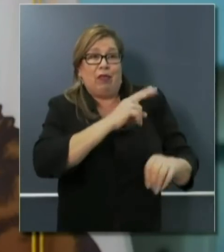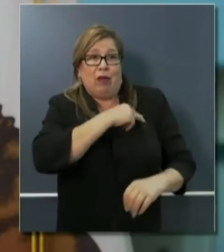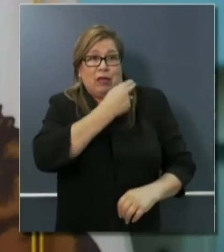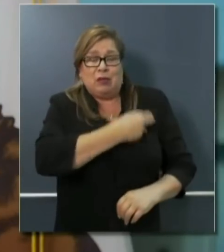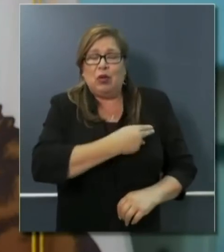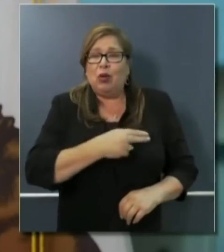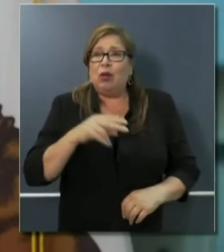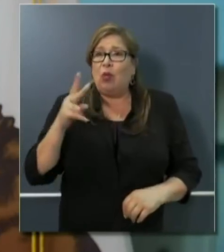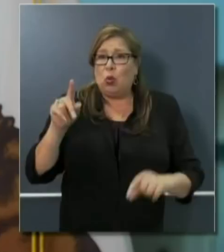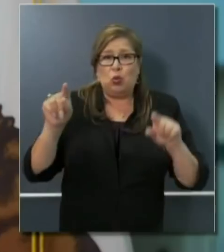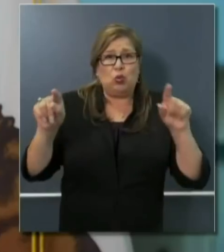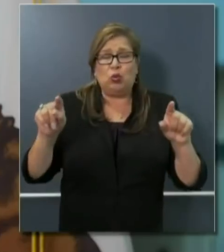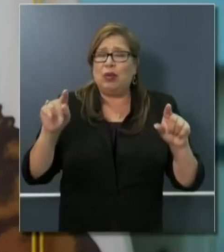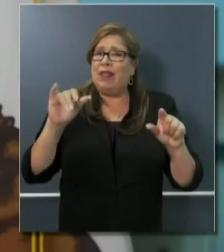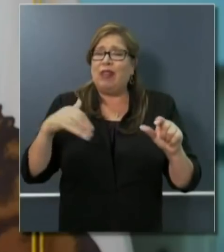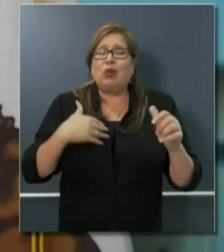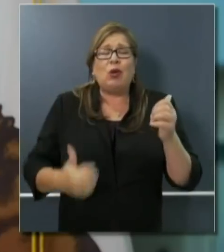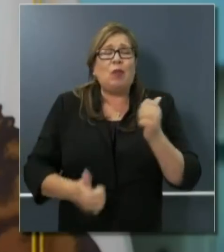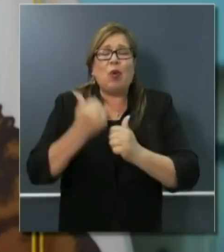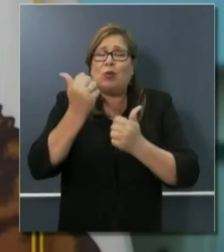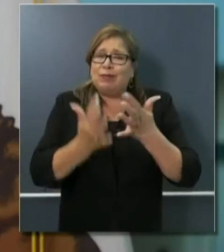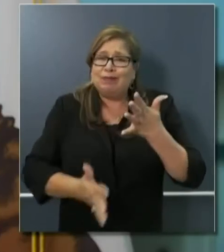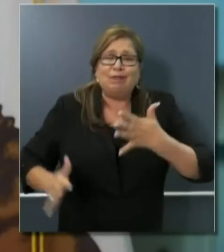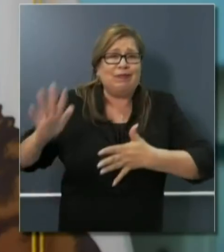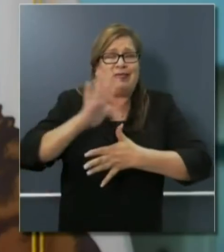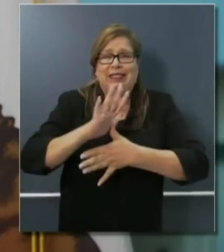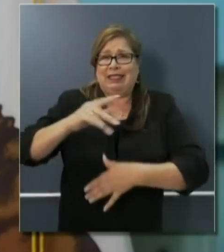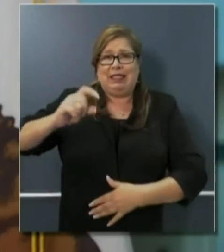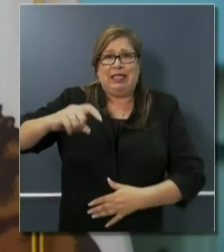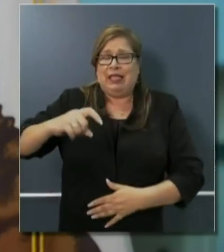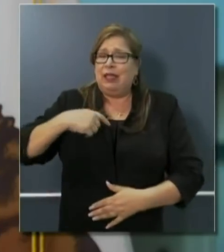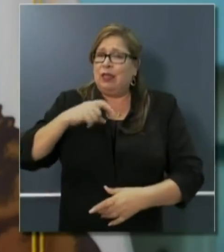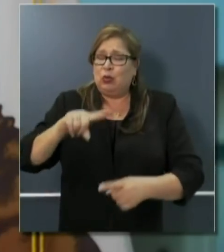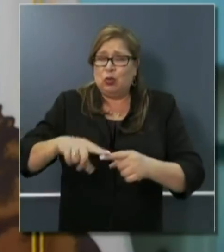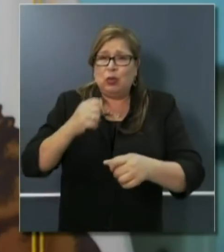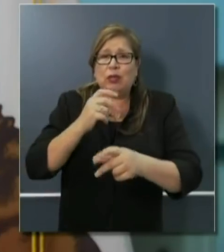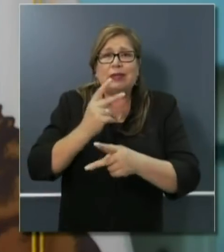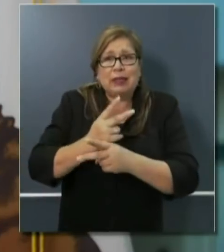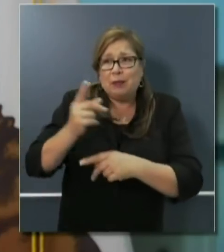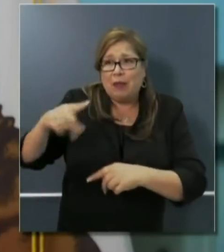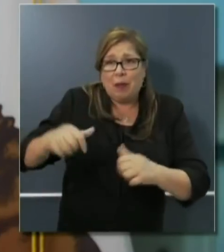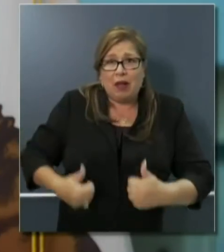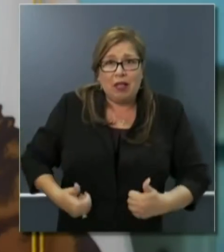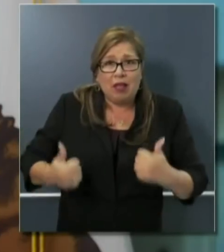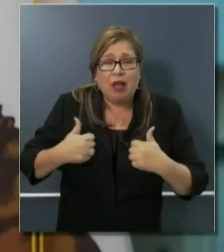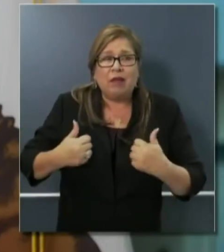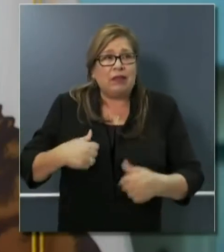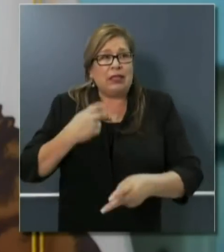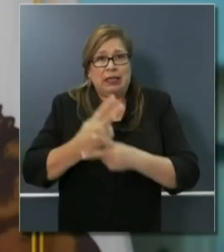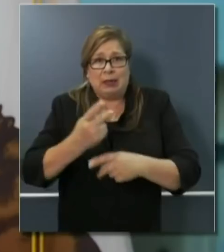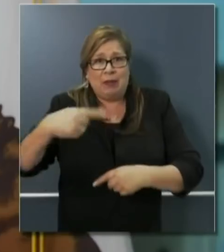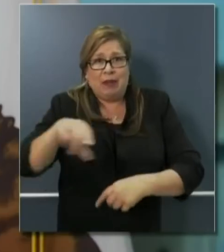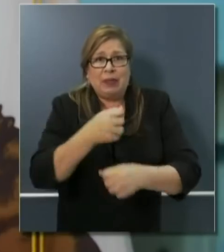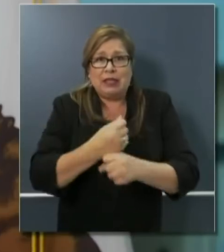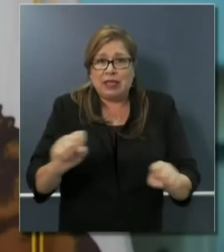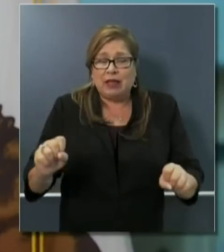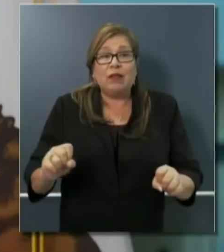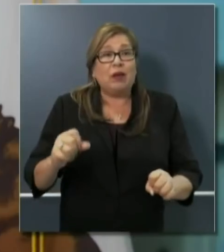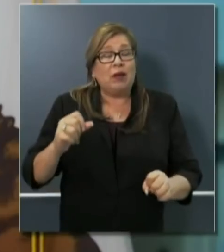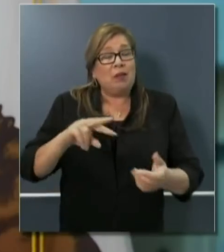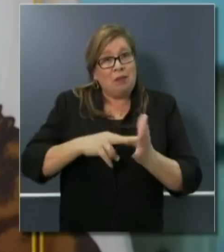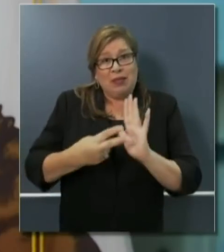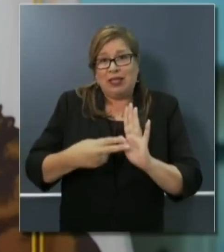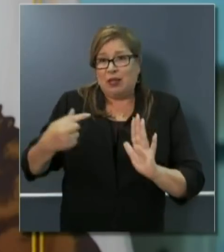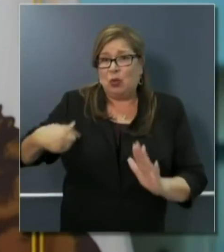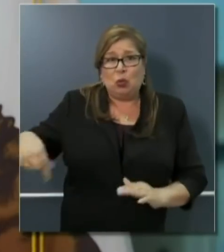urgent need in terms of keeping people alive and keeping people healthy and safe in the state of California. It is incumbent that we prepare